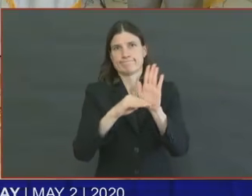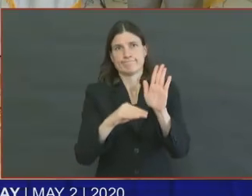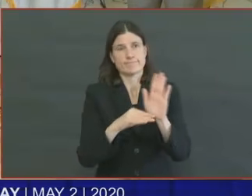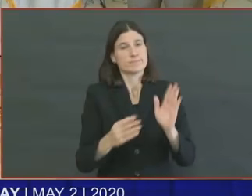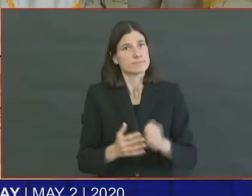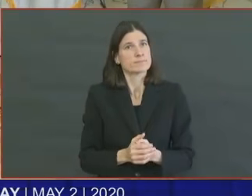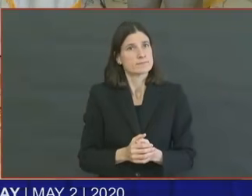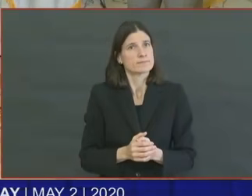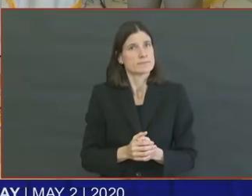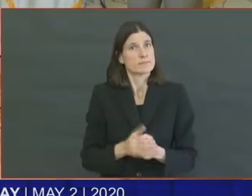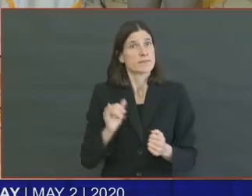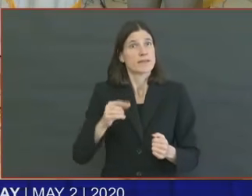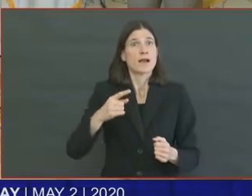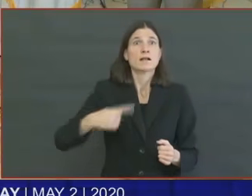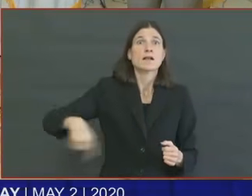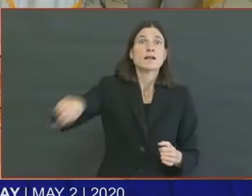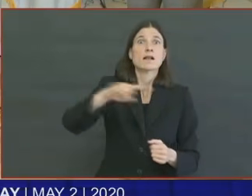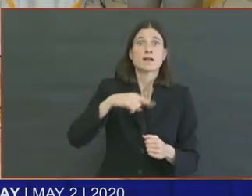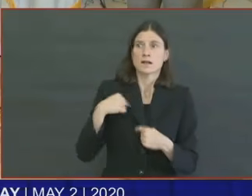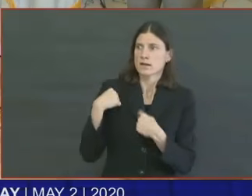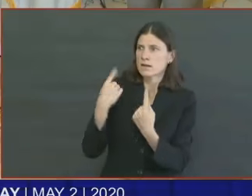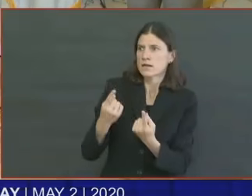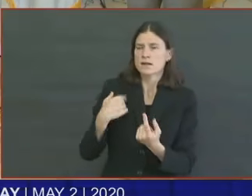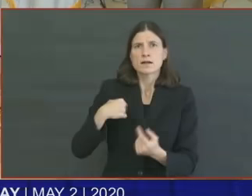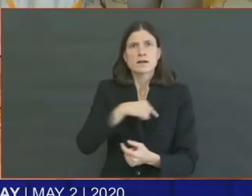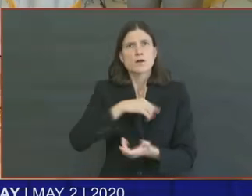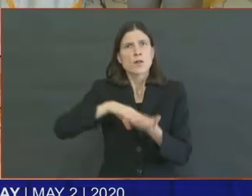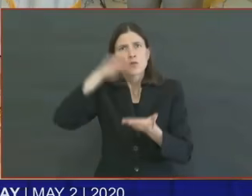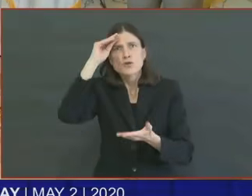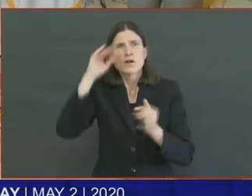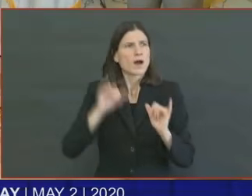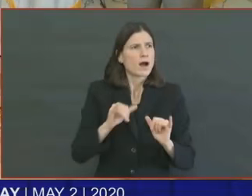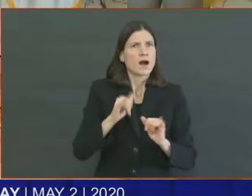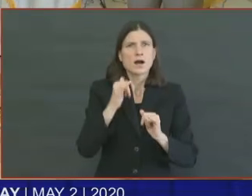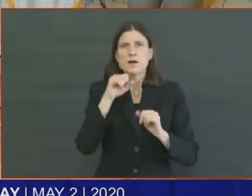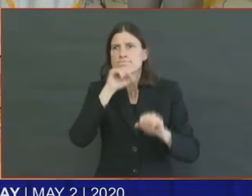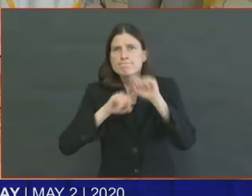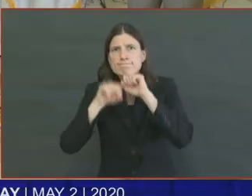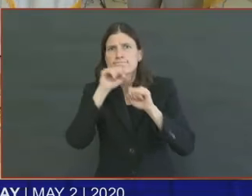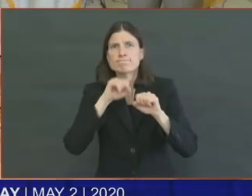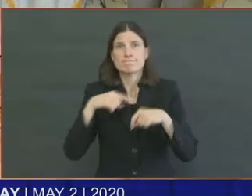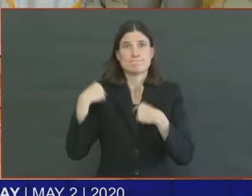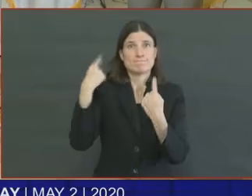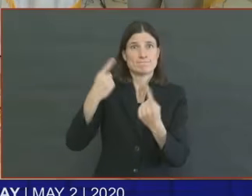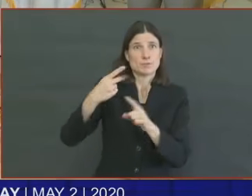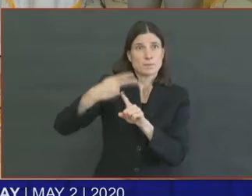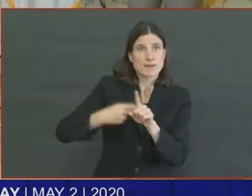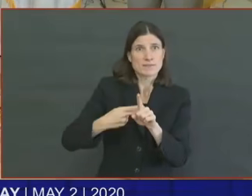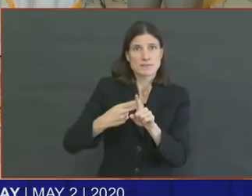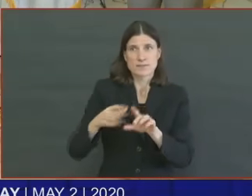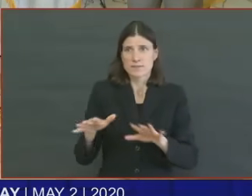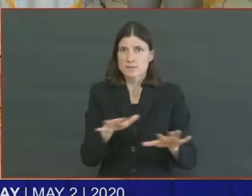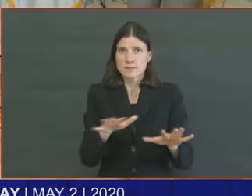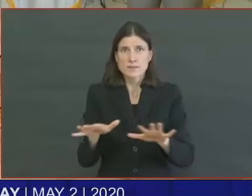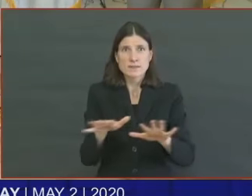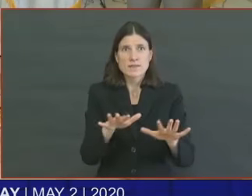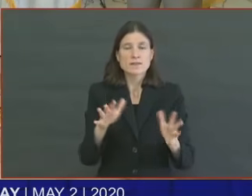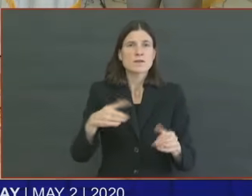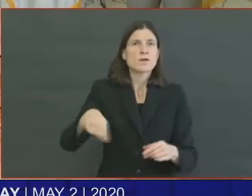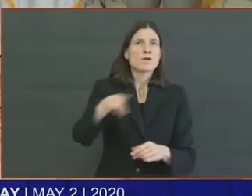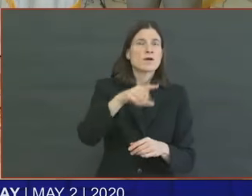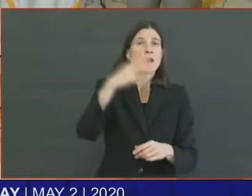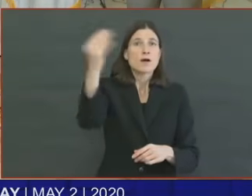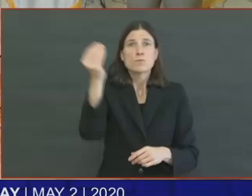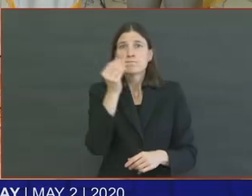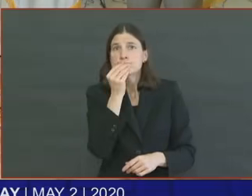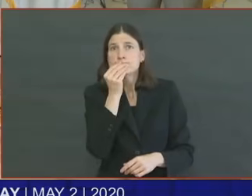2 months. So as we get to the place of going back to work, going out for dinner, going to the